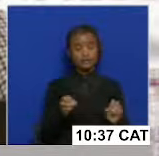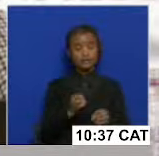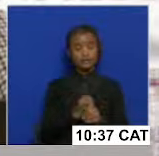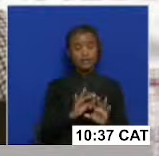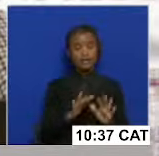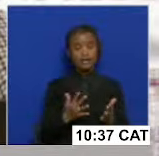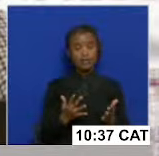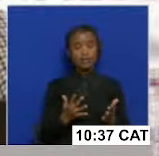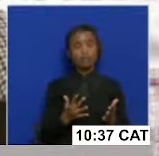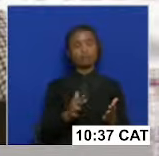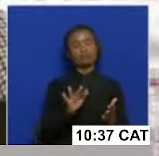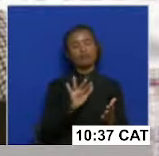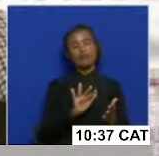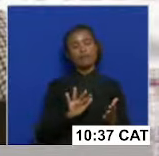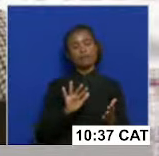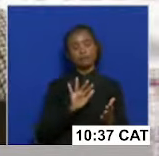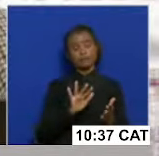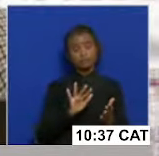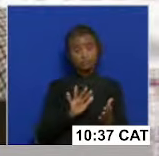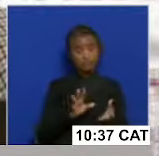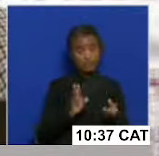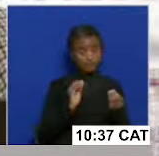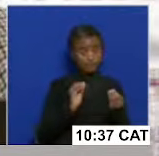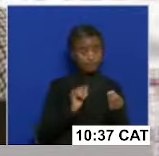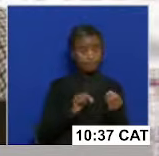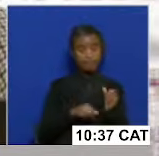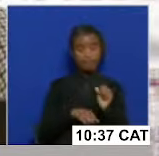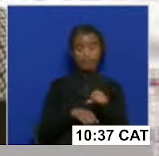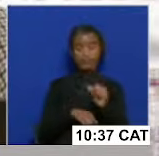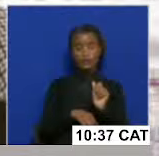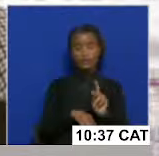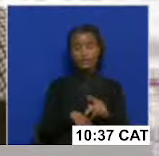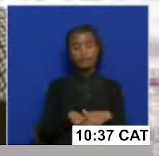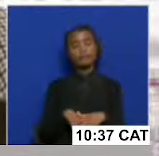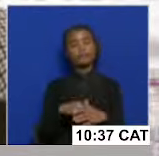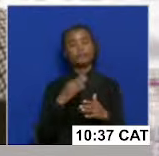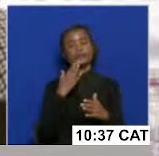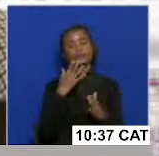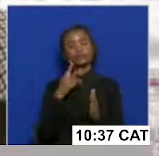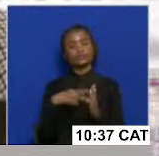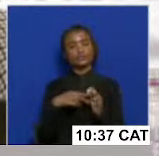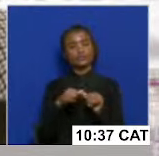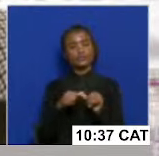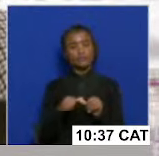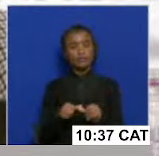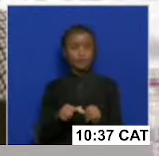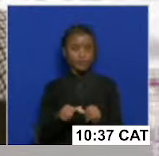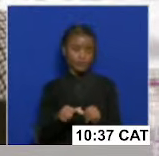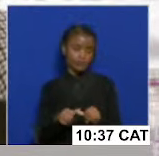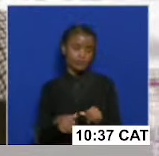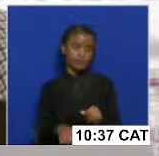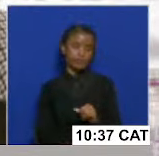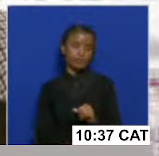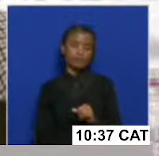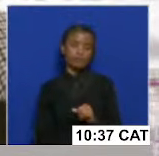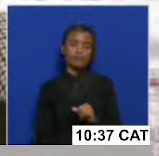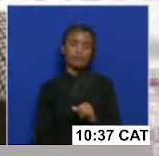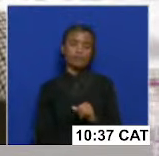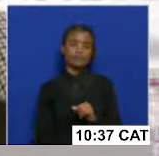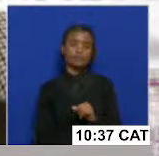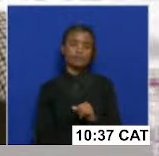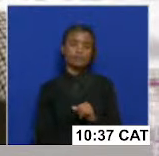there? Okay. Please continue reading from there. That's where I stopped you. Oh, okay,